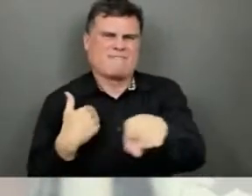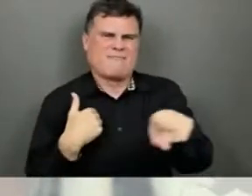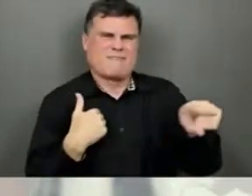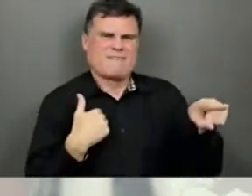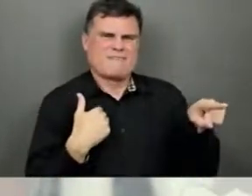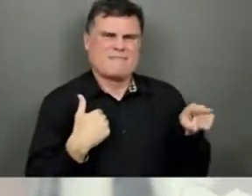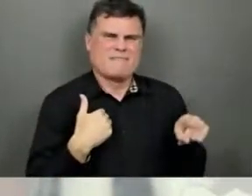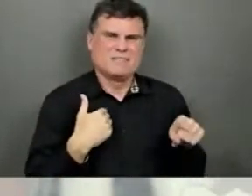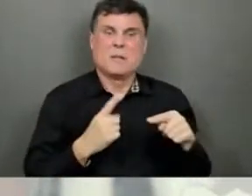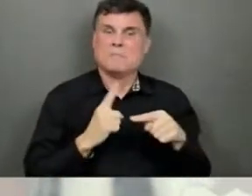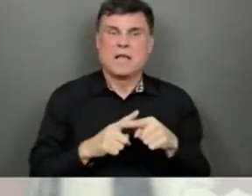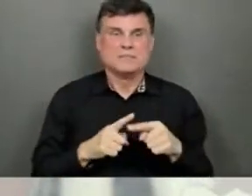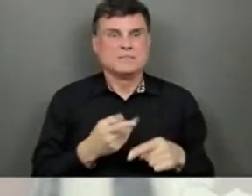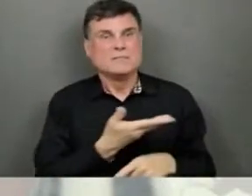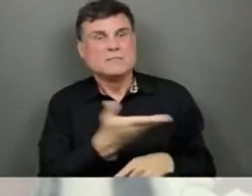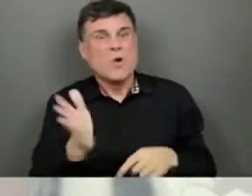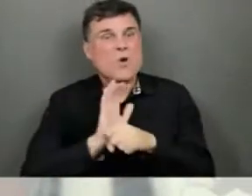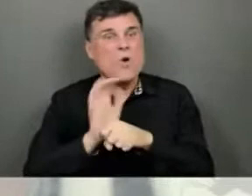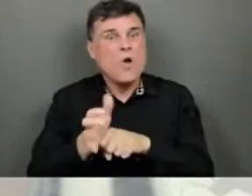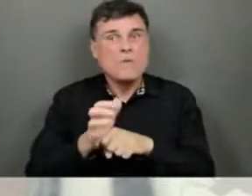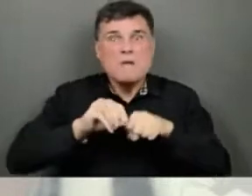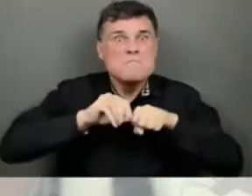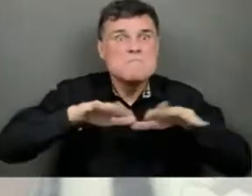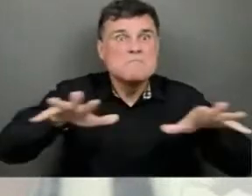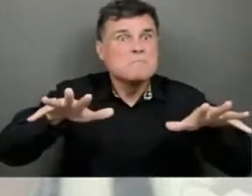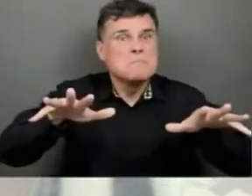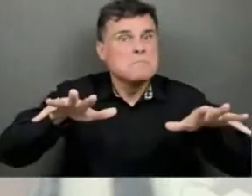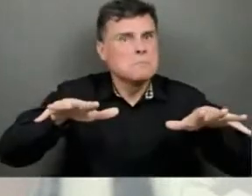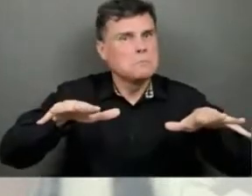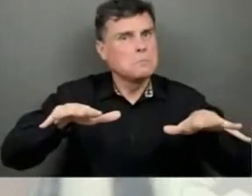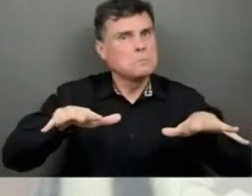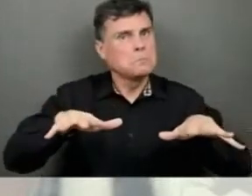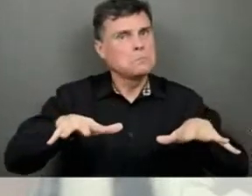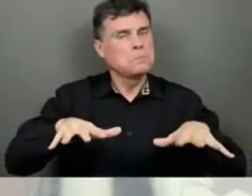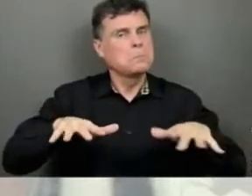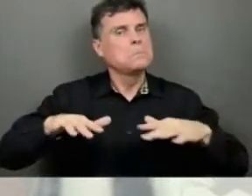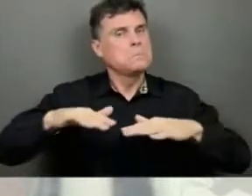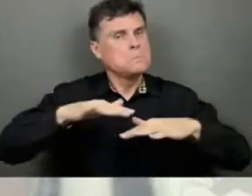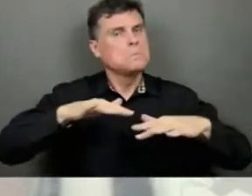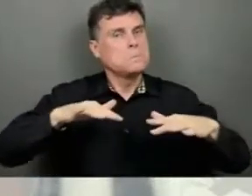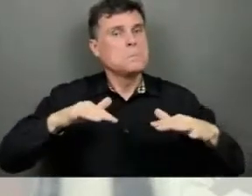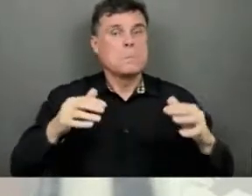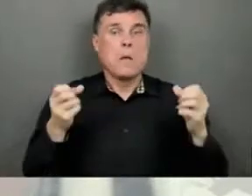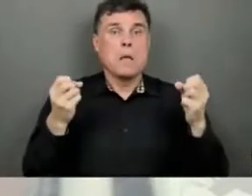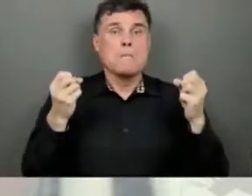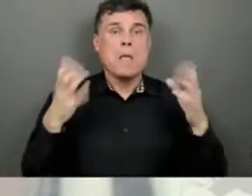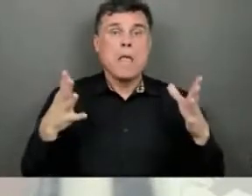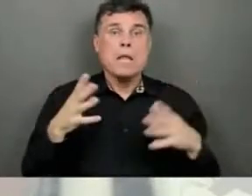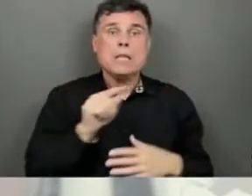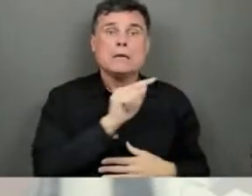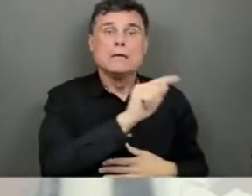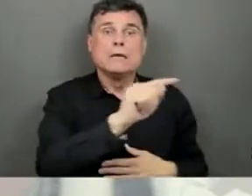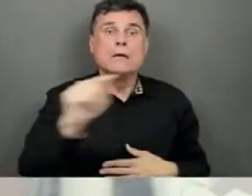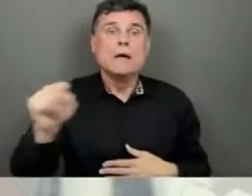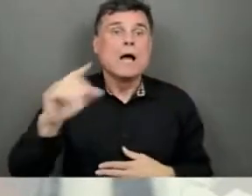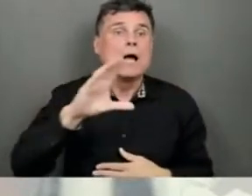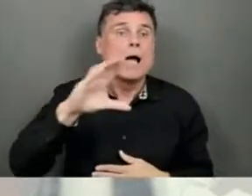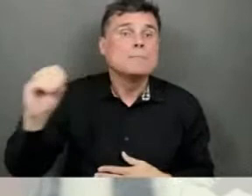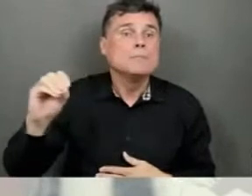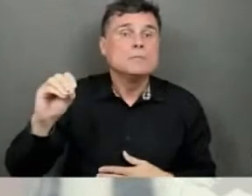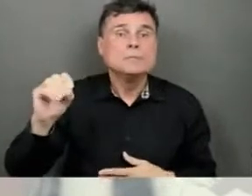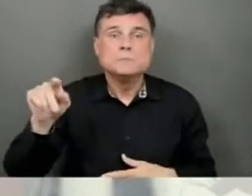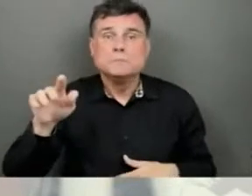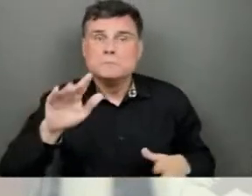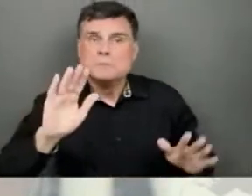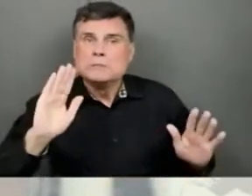what a lot of employers are doing and overall the advice of public health. I should also say that